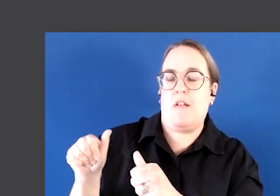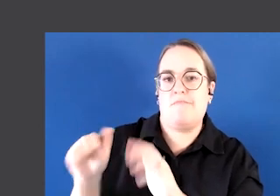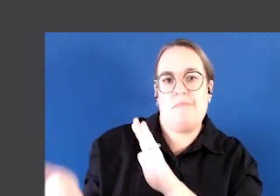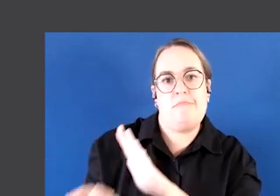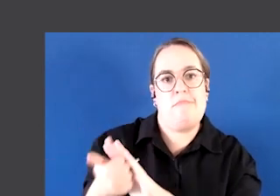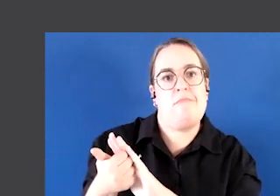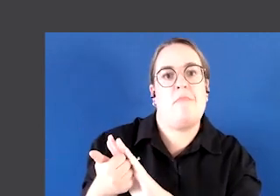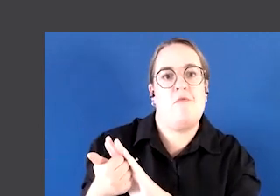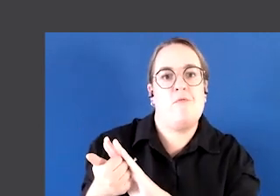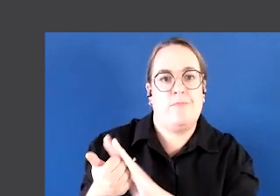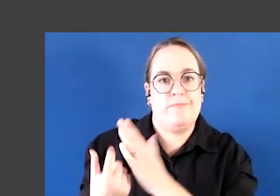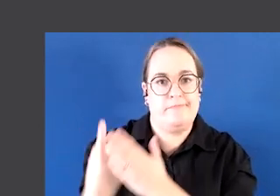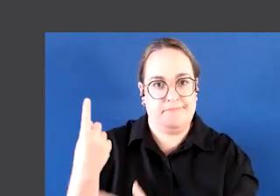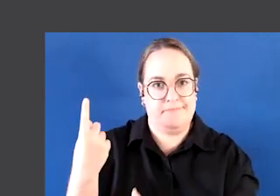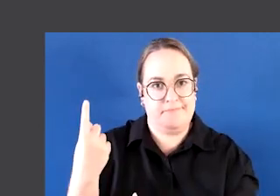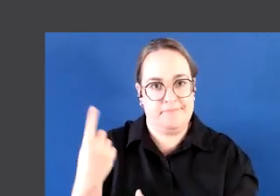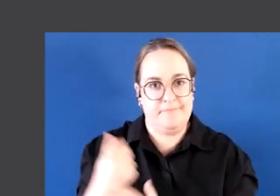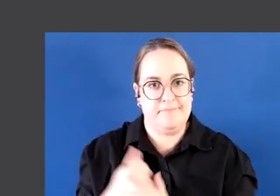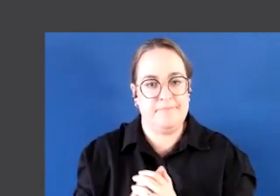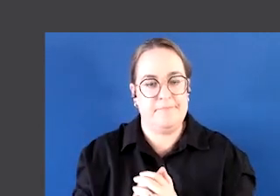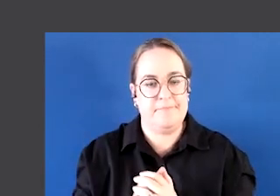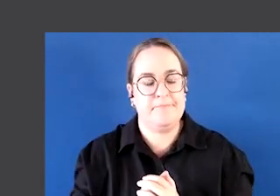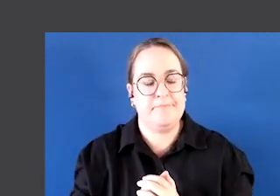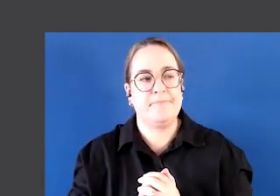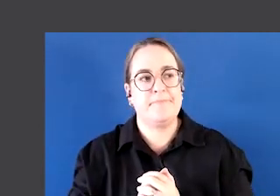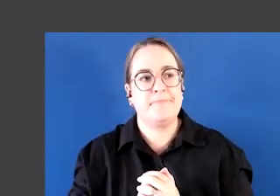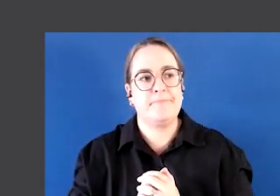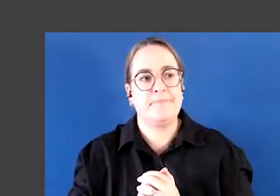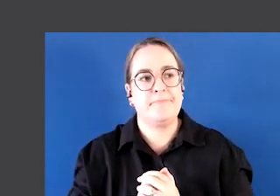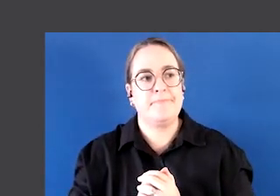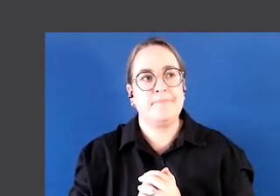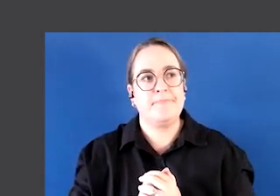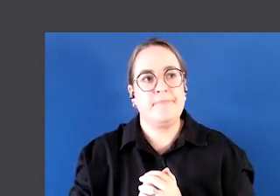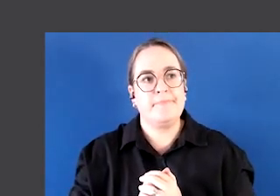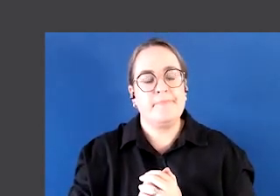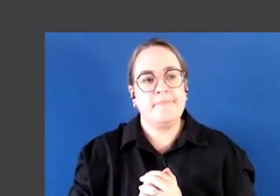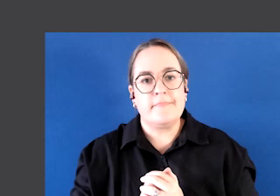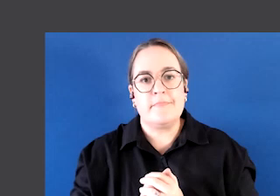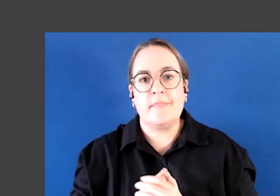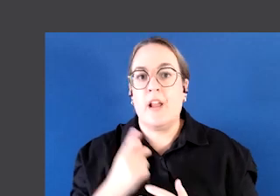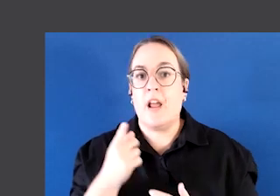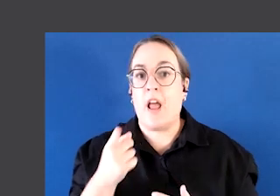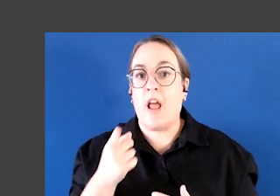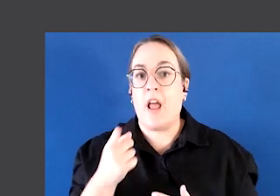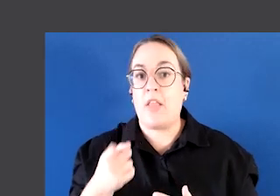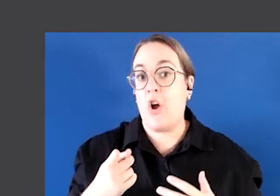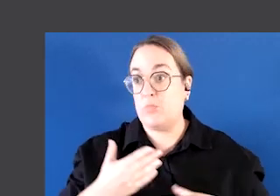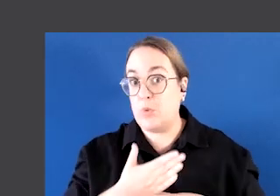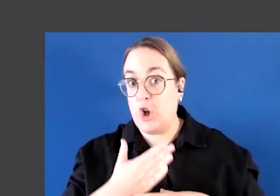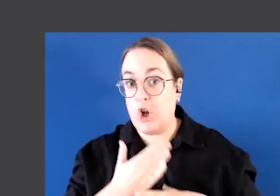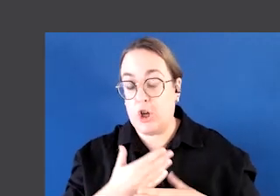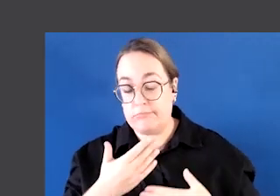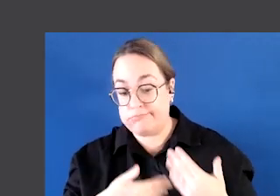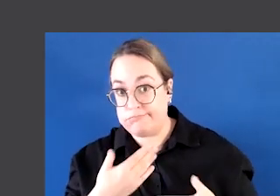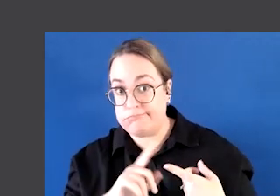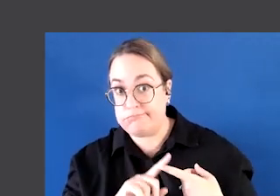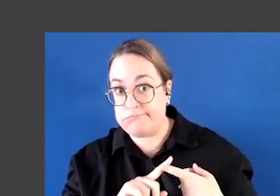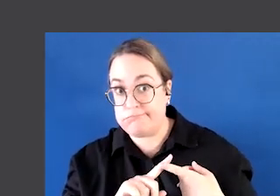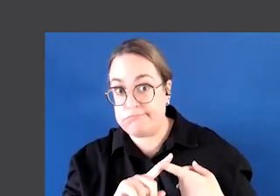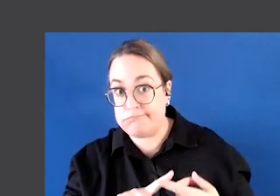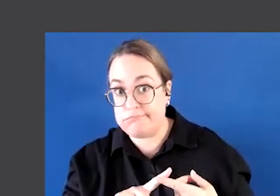corruption prevention framework in practice. And we've been, I guess, as those